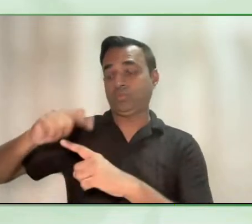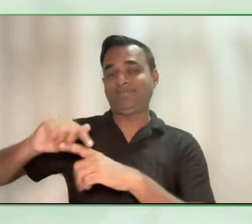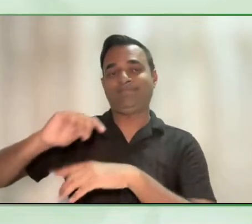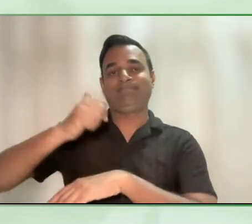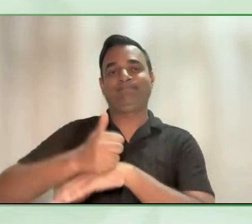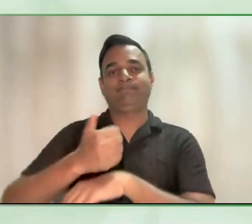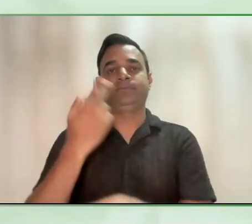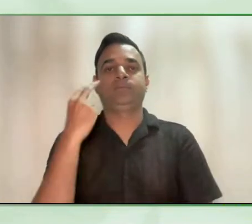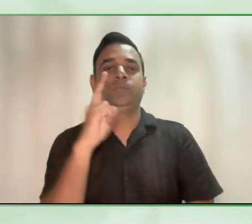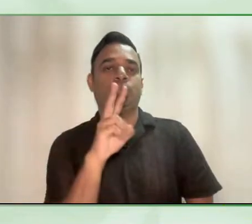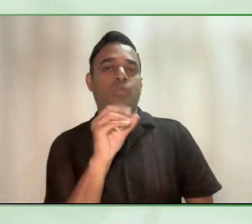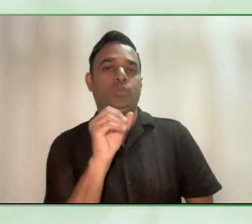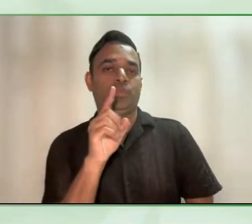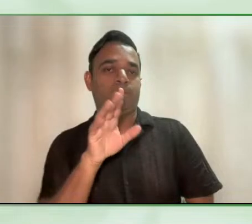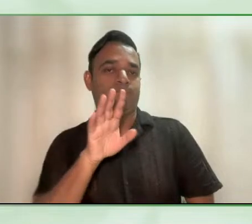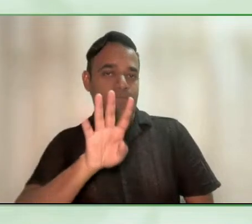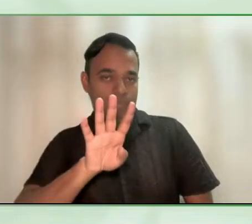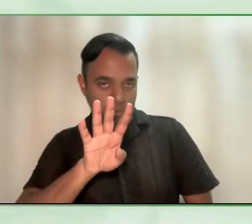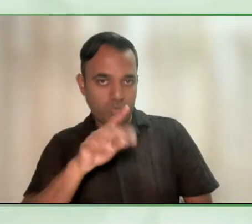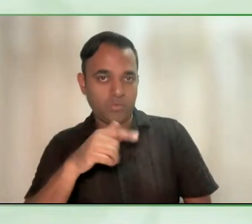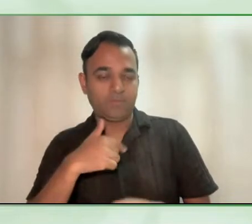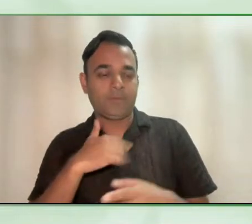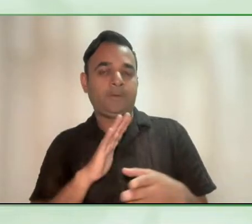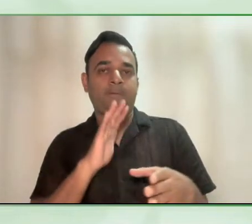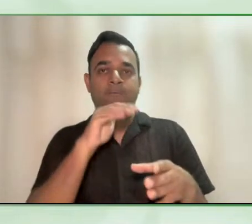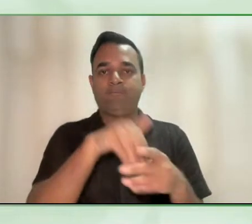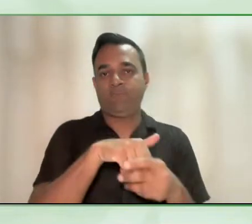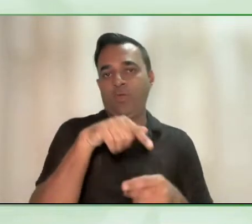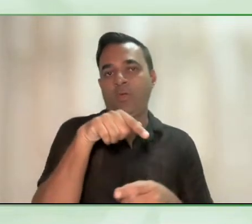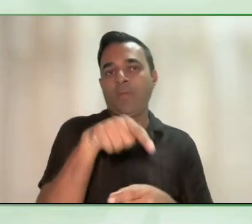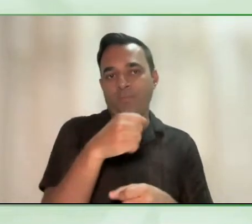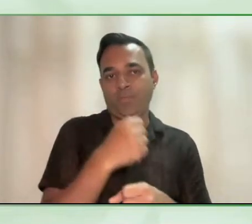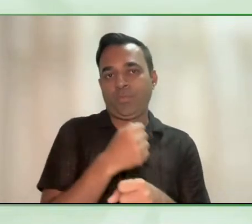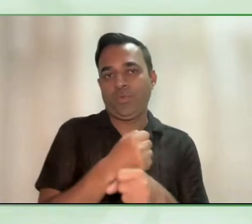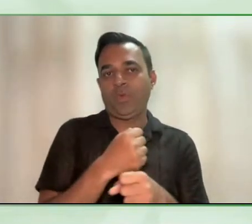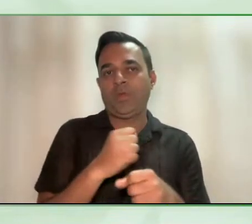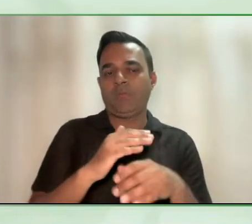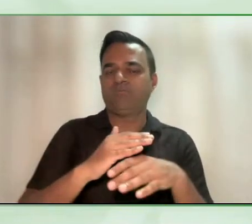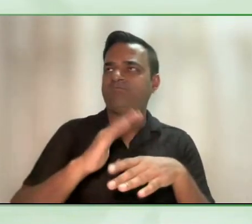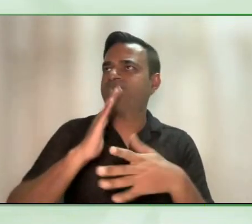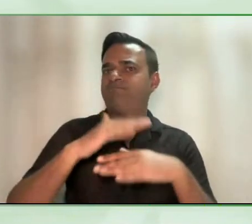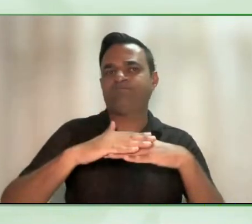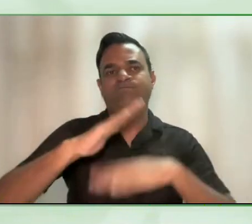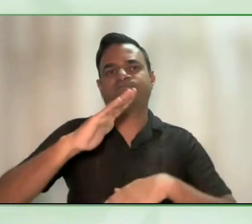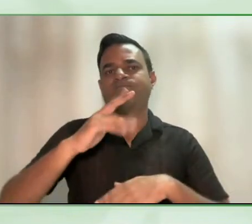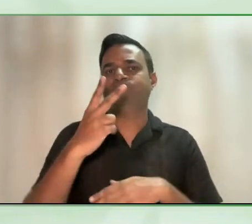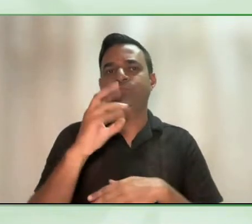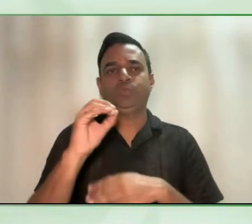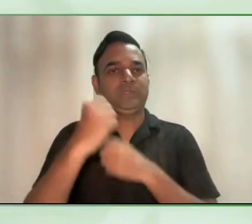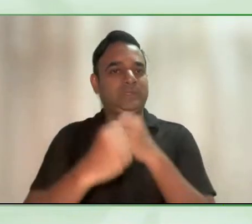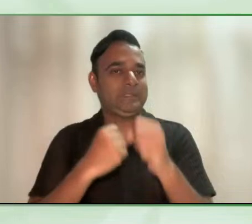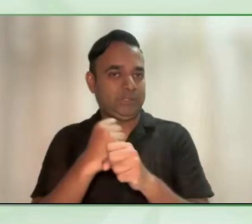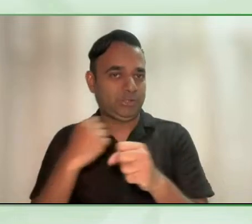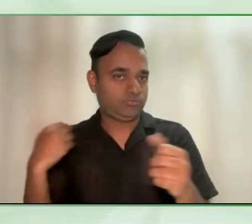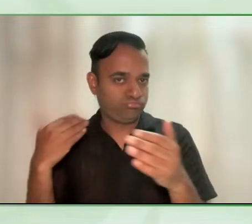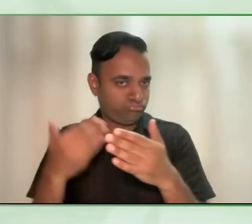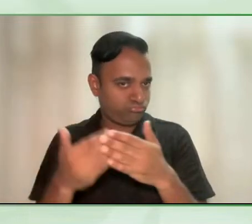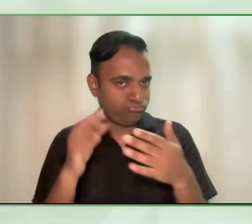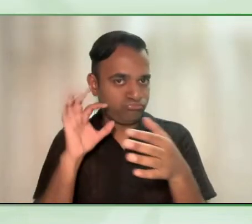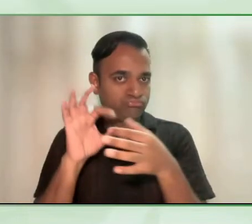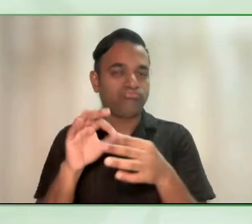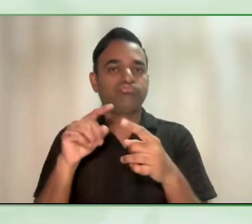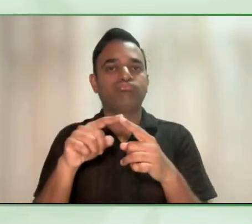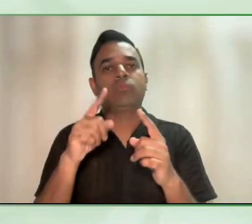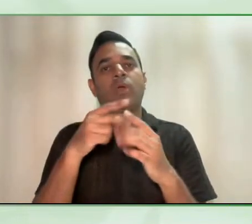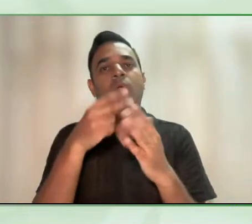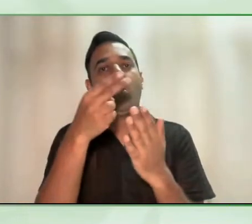look at opportunities for creatives and intellectually disabled artists to find more opportunities